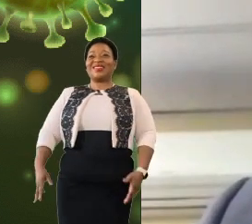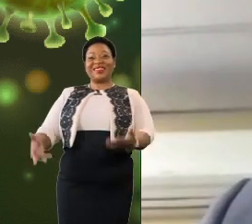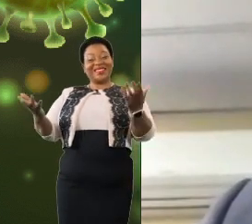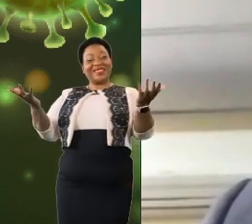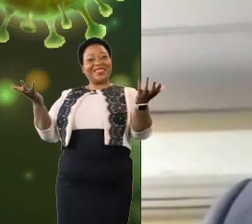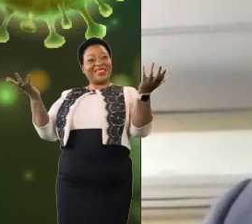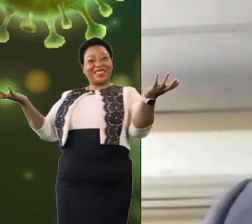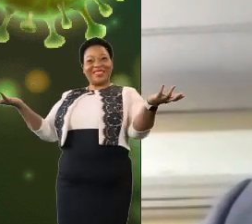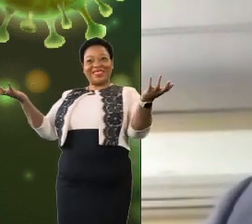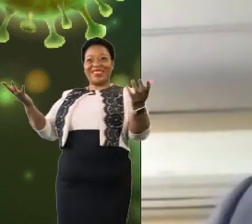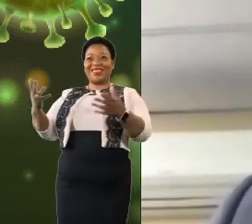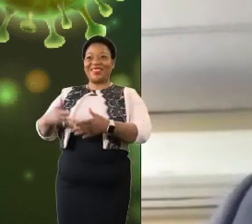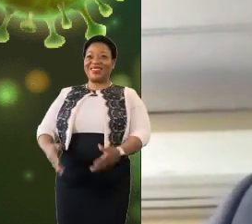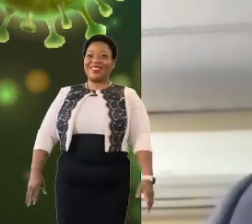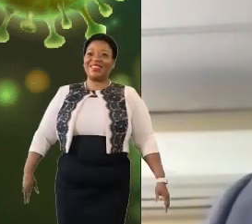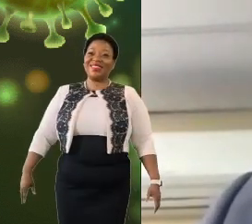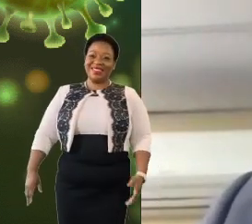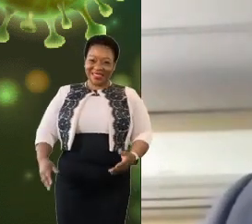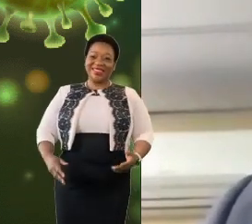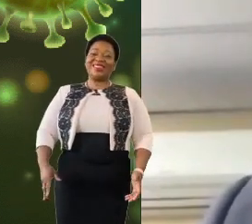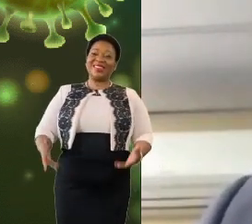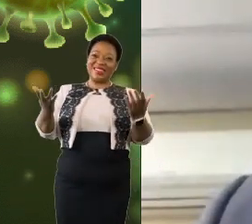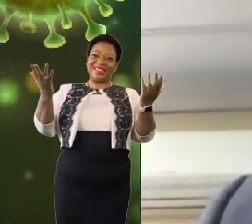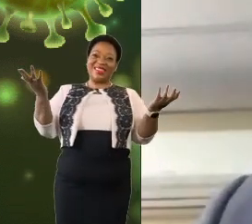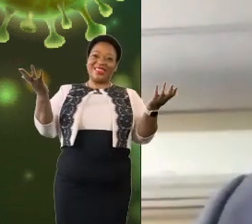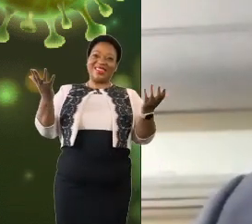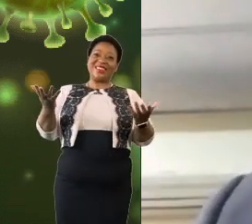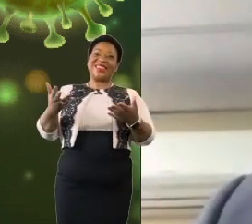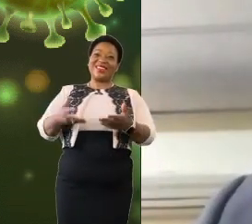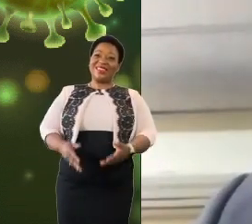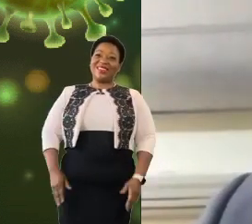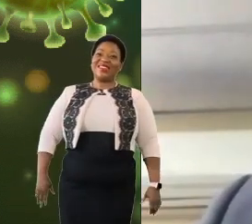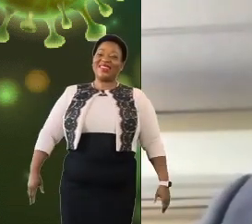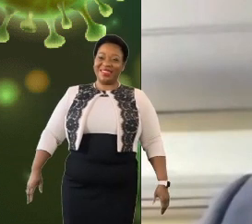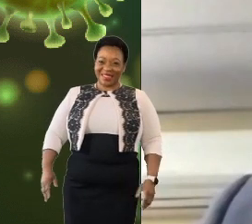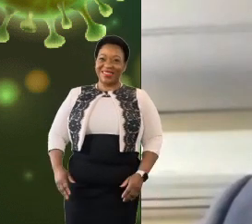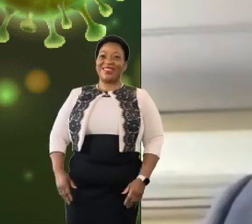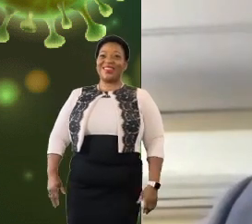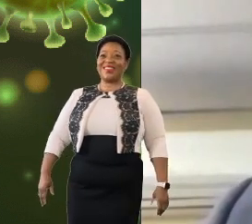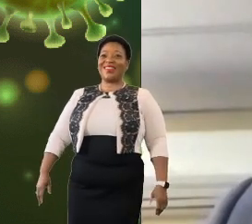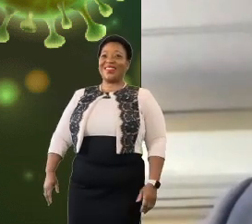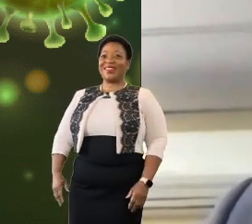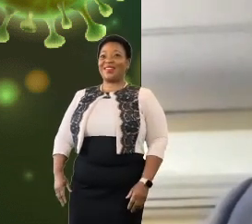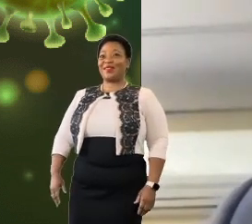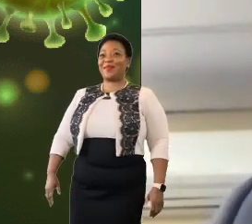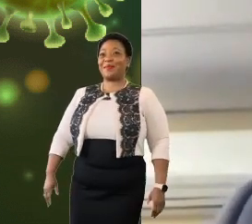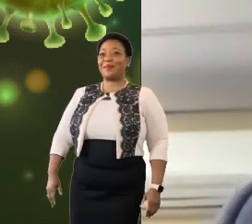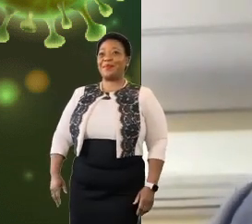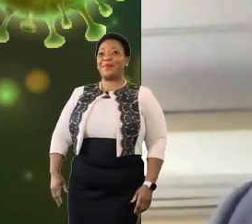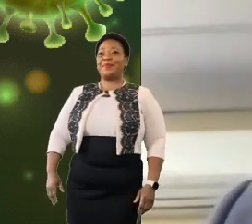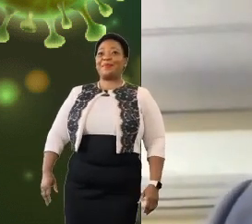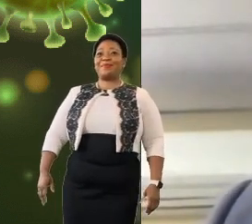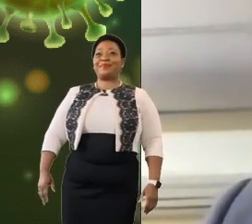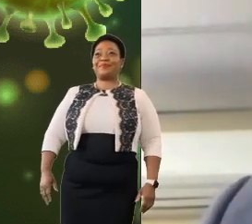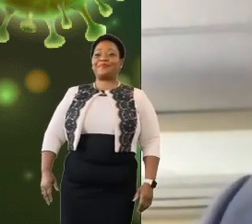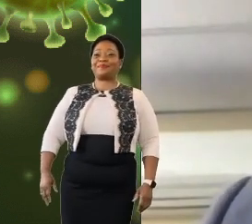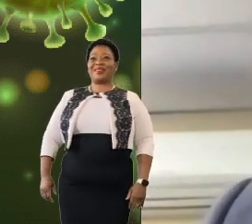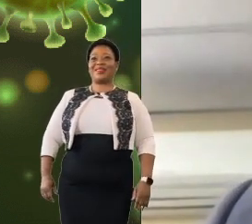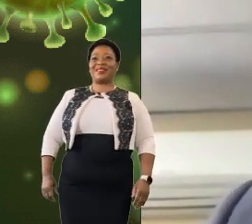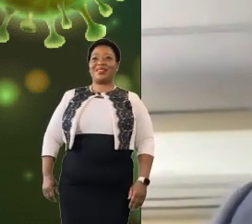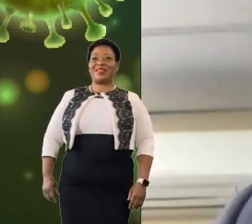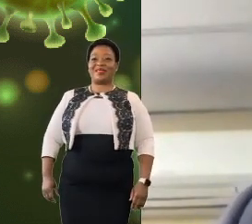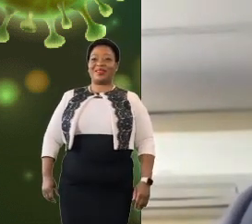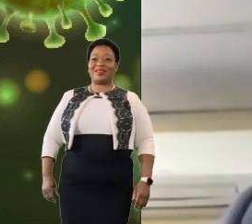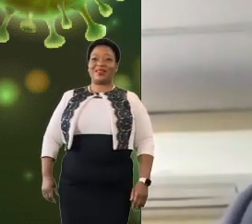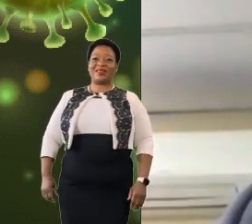period, UIF will pay a fraction of the salary that the employer would have paid for the lockdown period. We